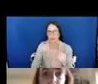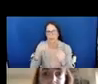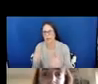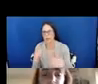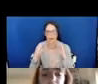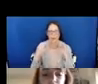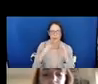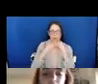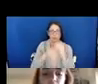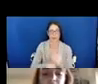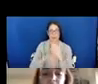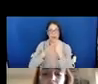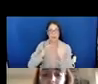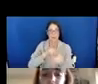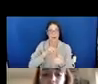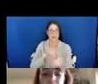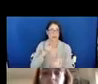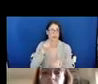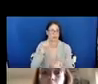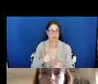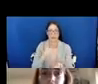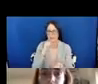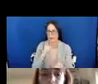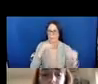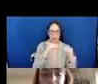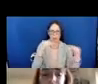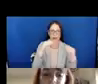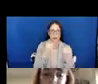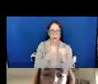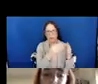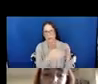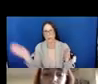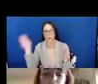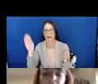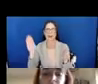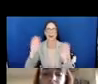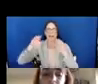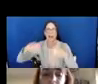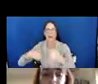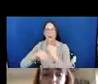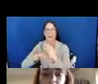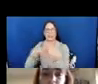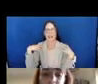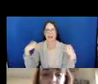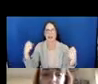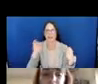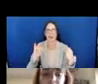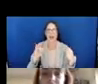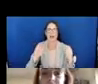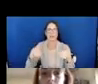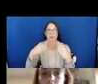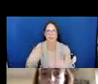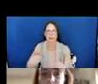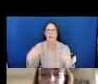Telemedicine should therefore not be equated with the wider category of telehealth, which includes health promotion technologies